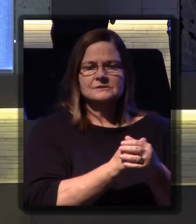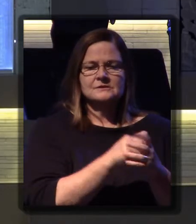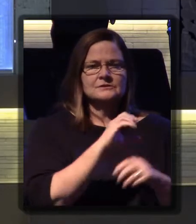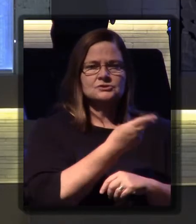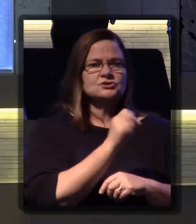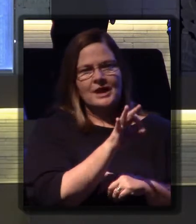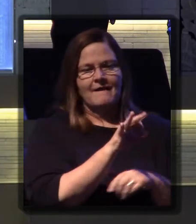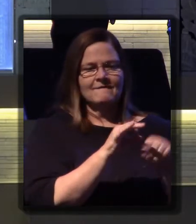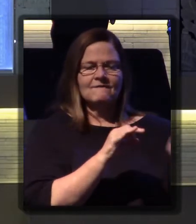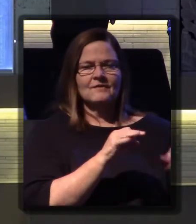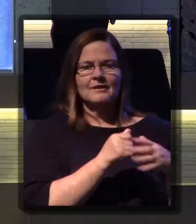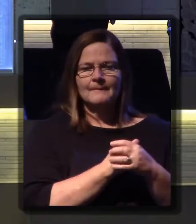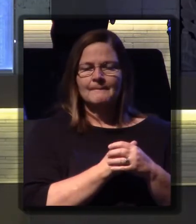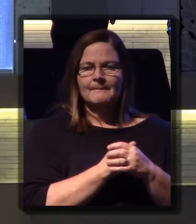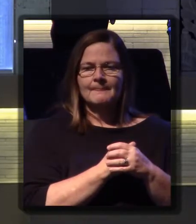rooted tree